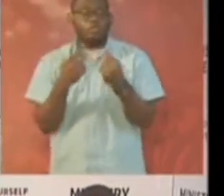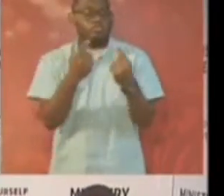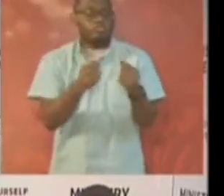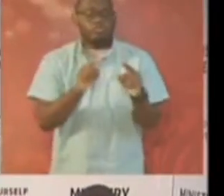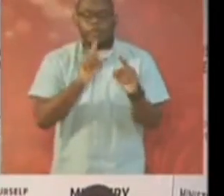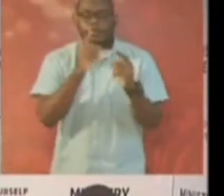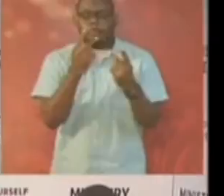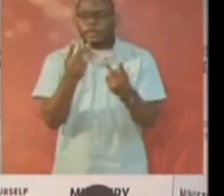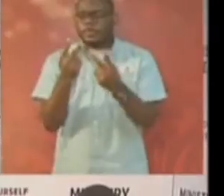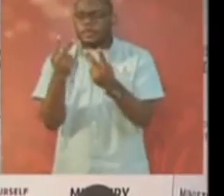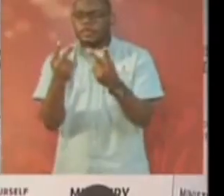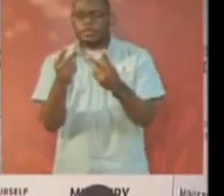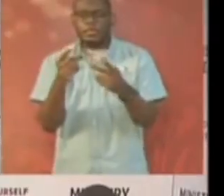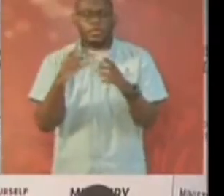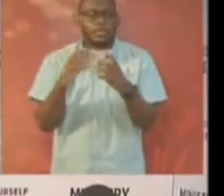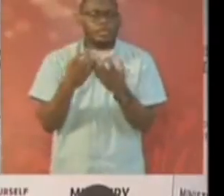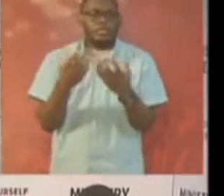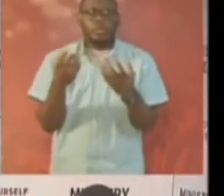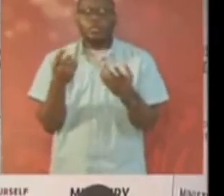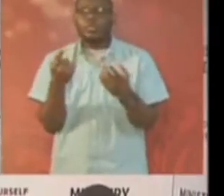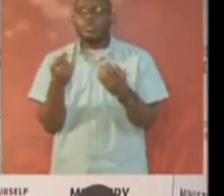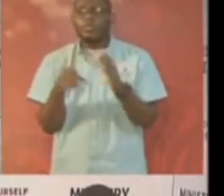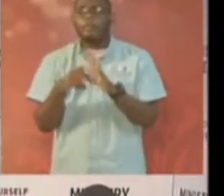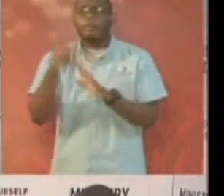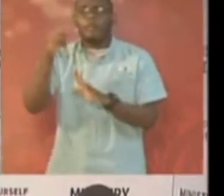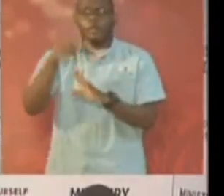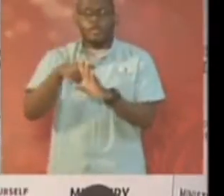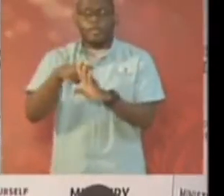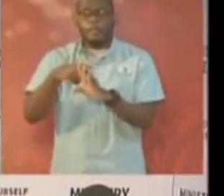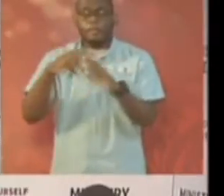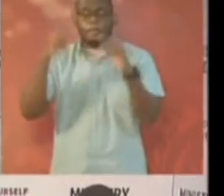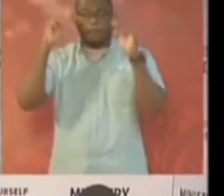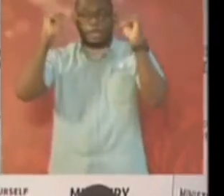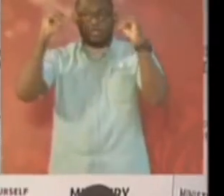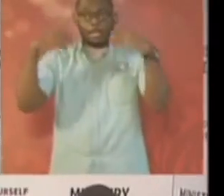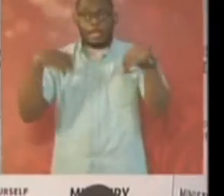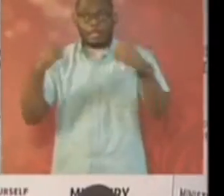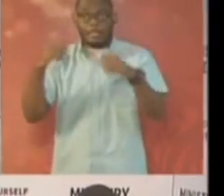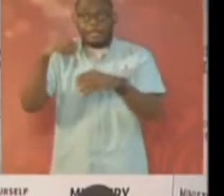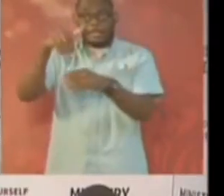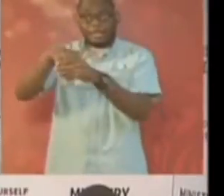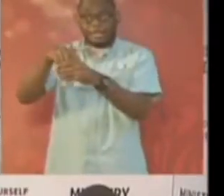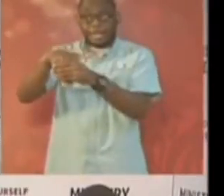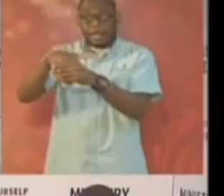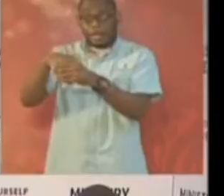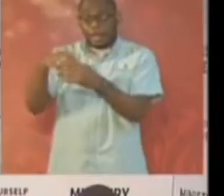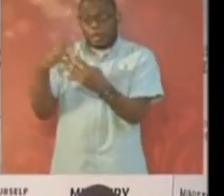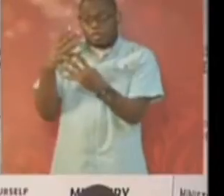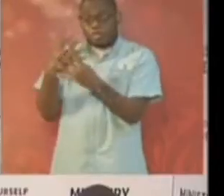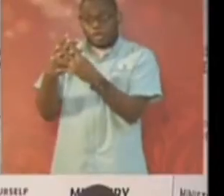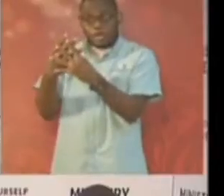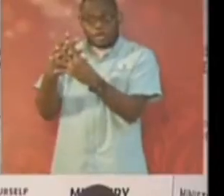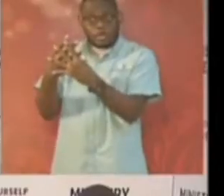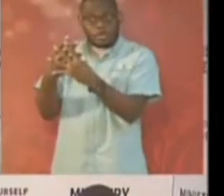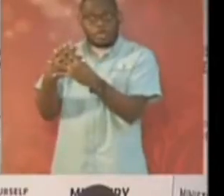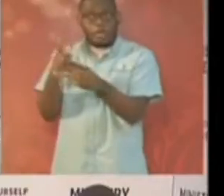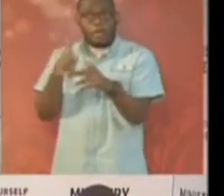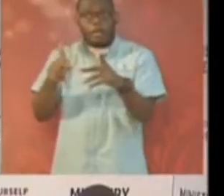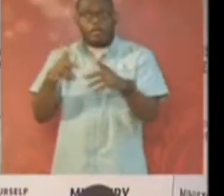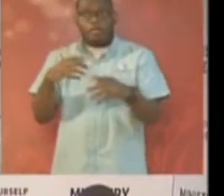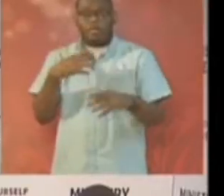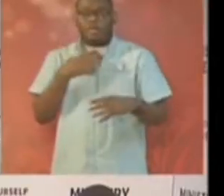what program does the Ministry of Health have set up inside the prison system that can help deal with some of the hunger strikes, clashes